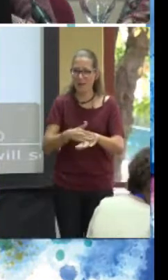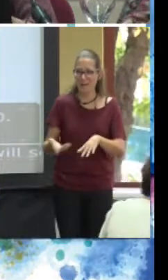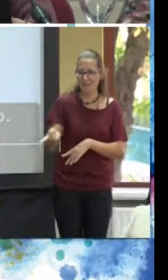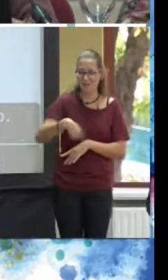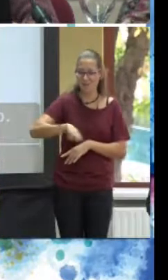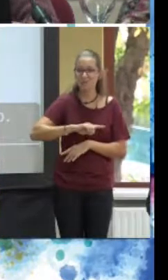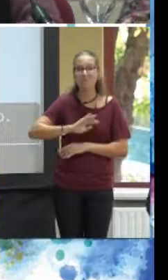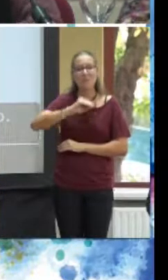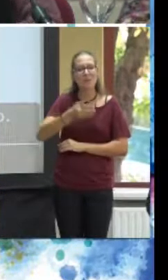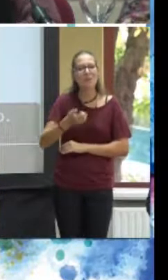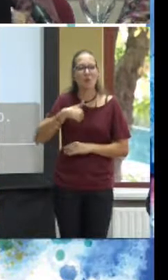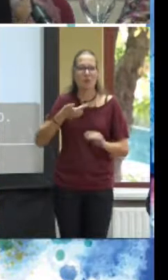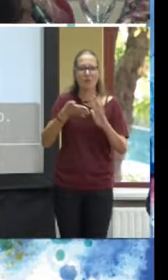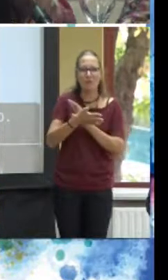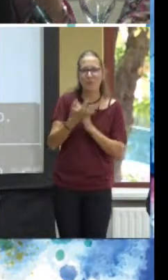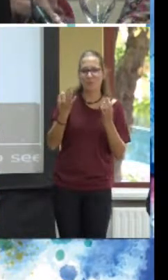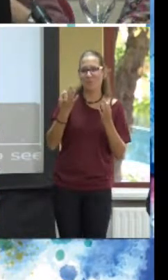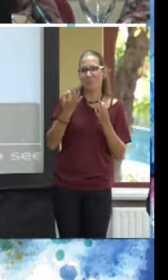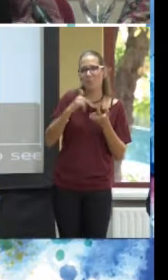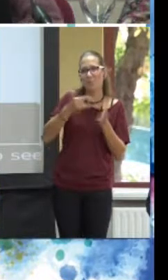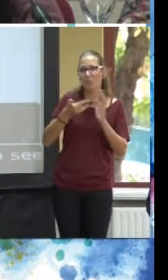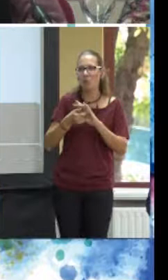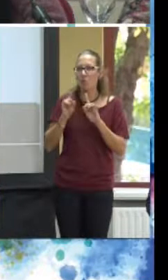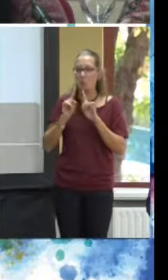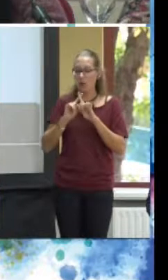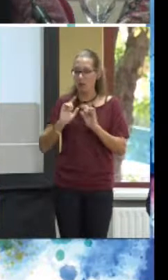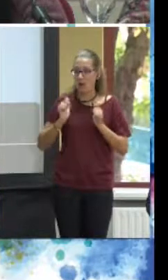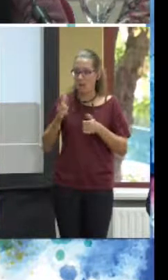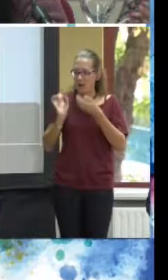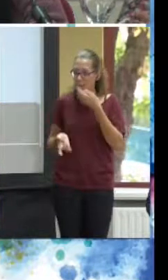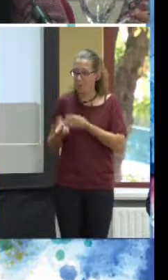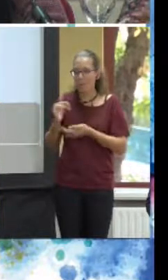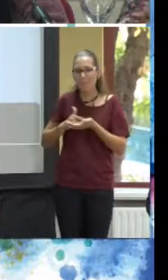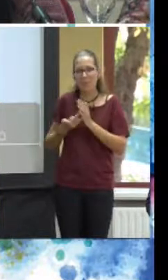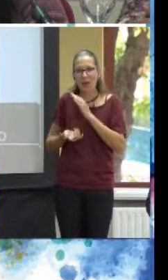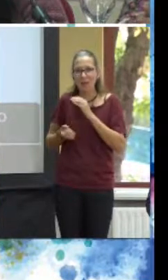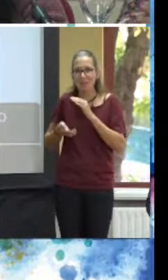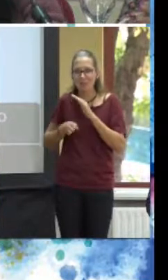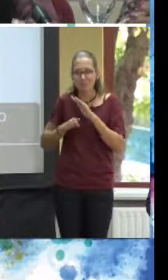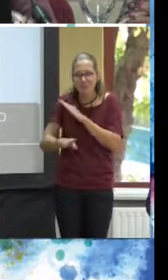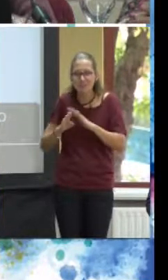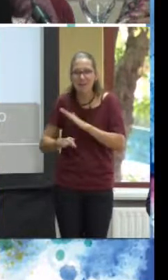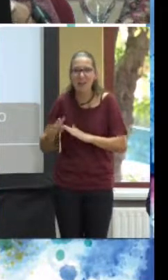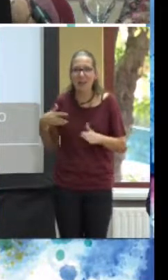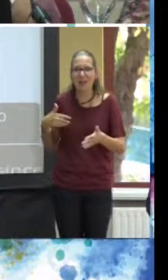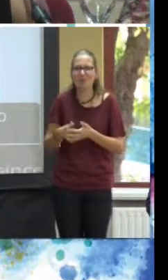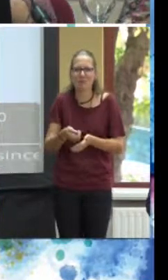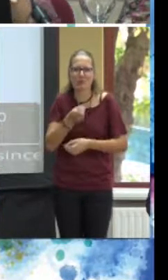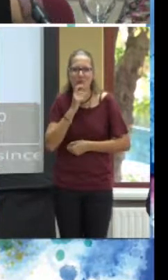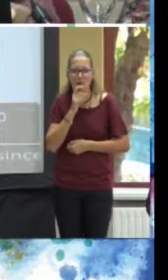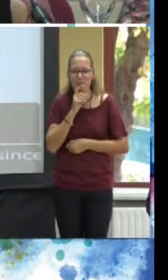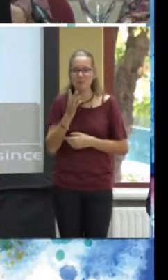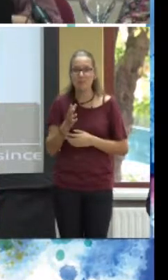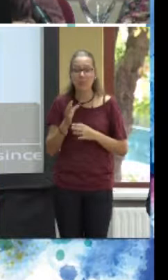project was created, how it's evolved since its first ideas of this accessibility plan, because it was